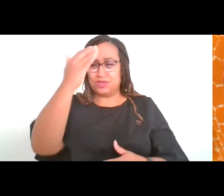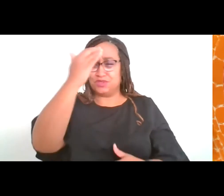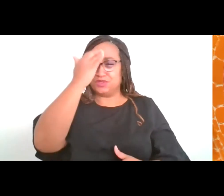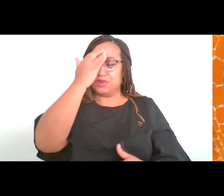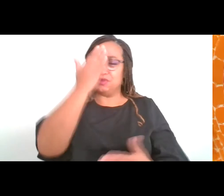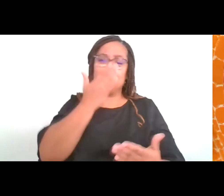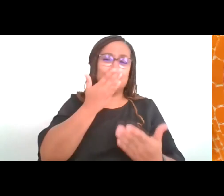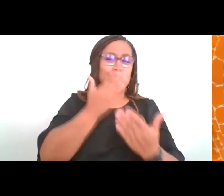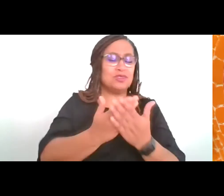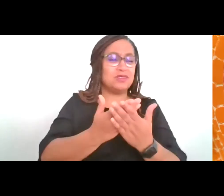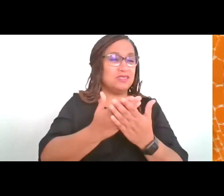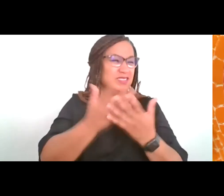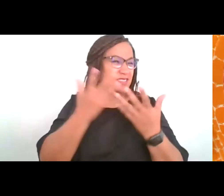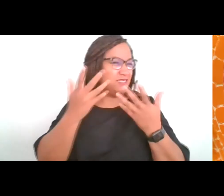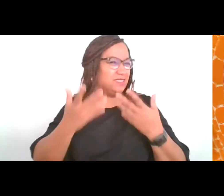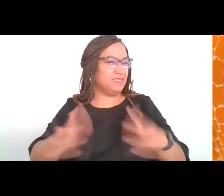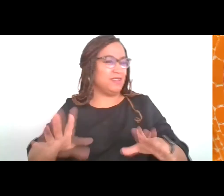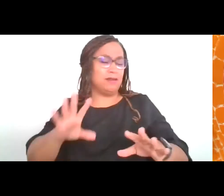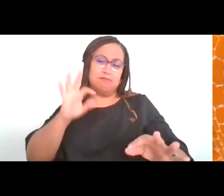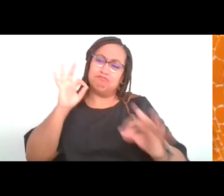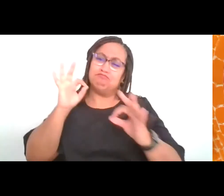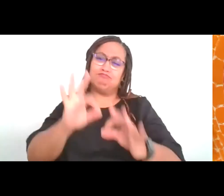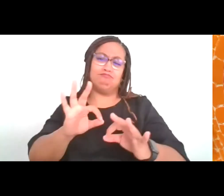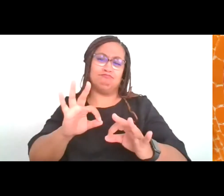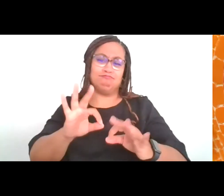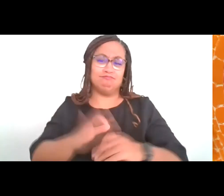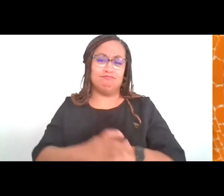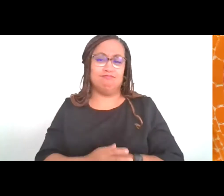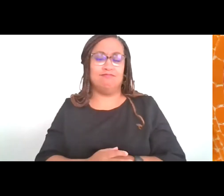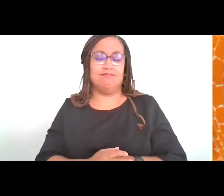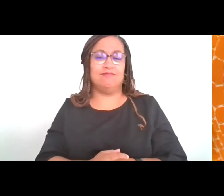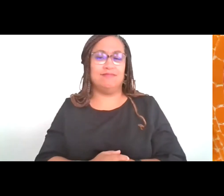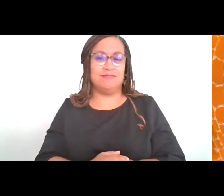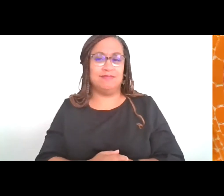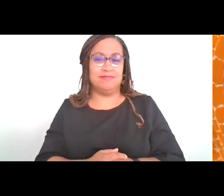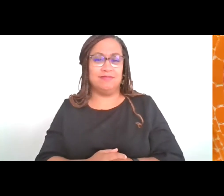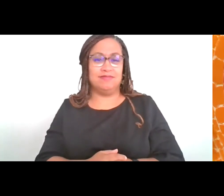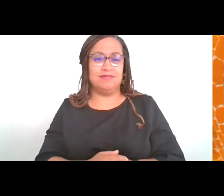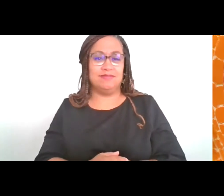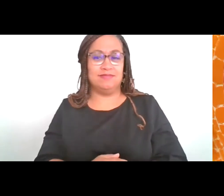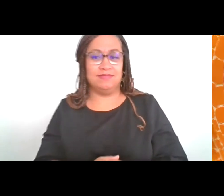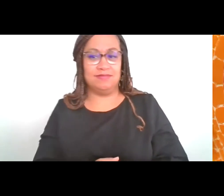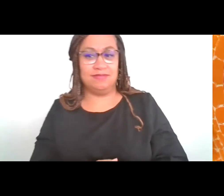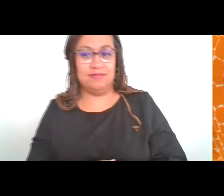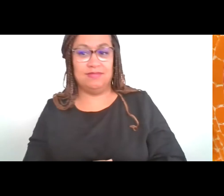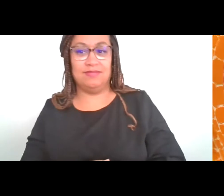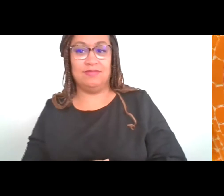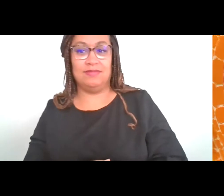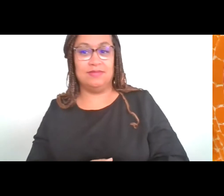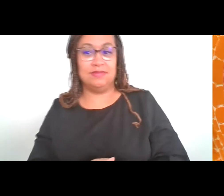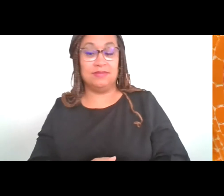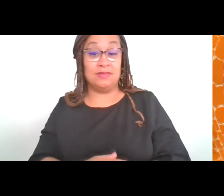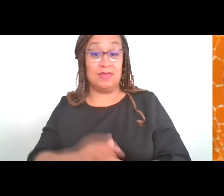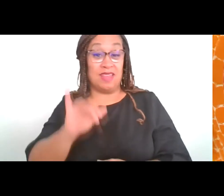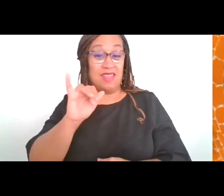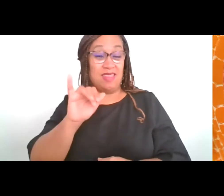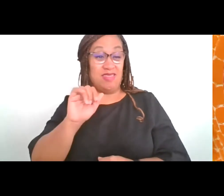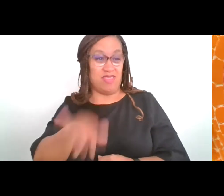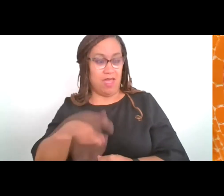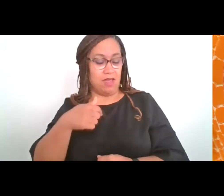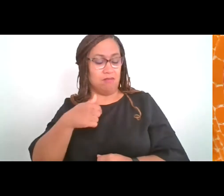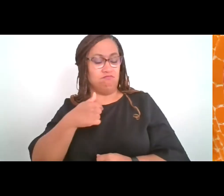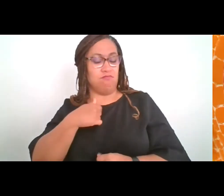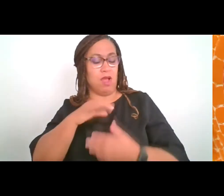perfect. and I release this to the law and